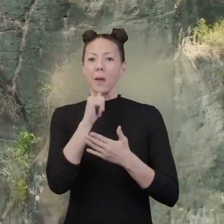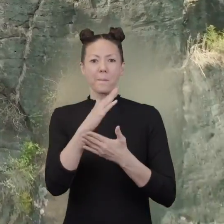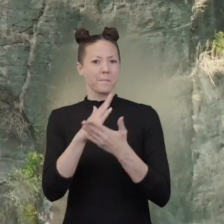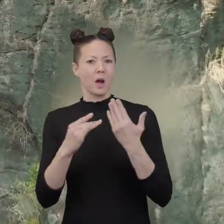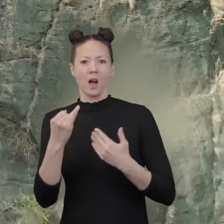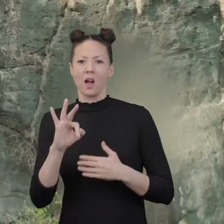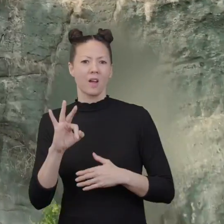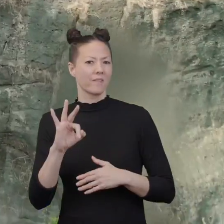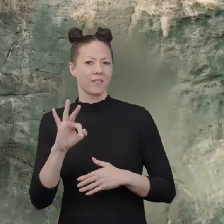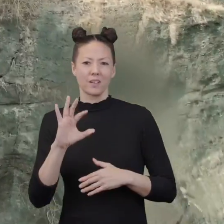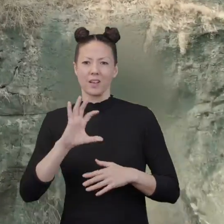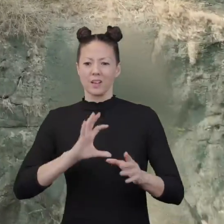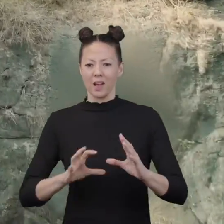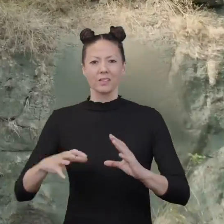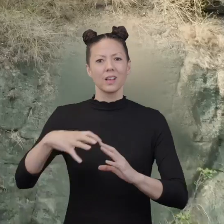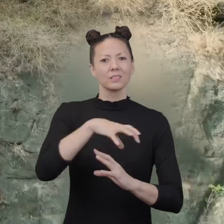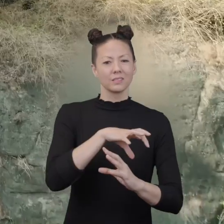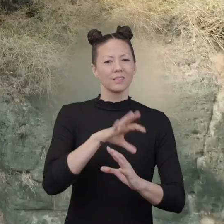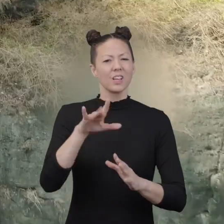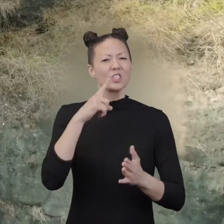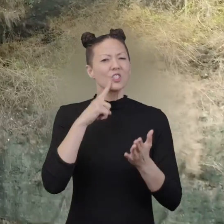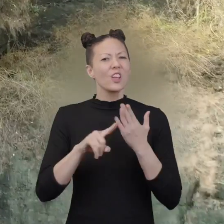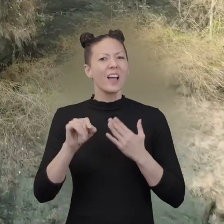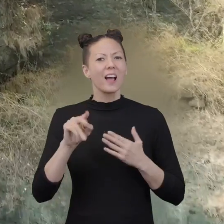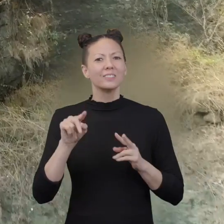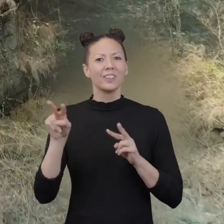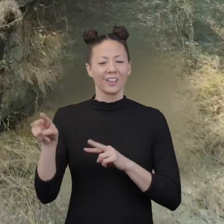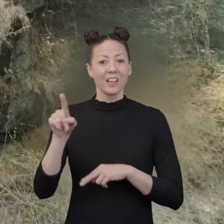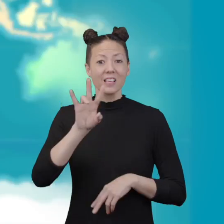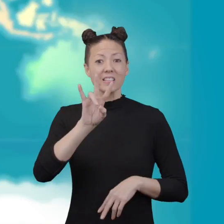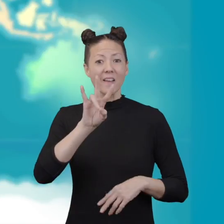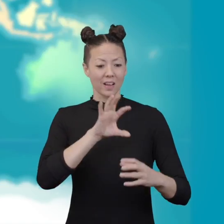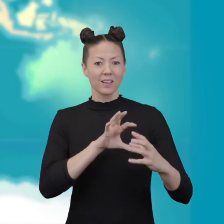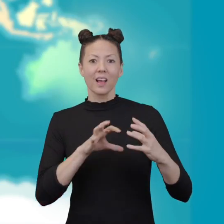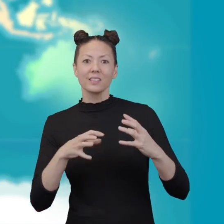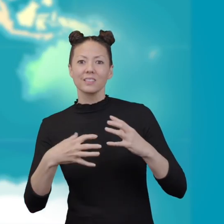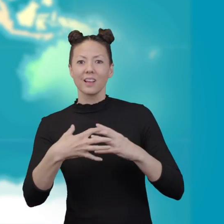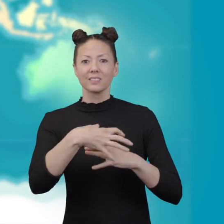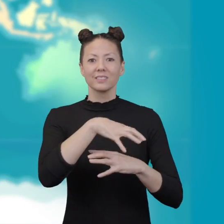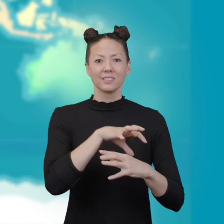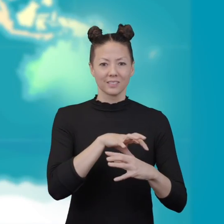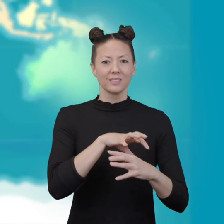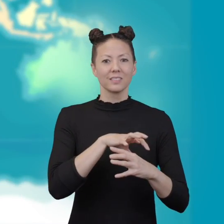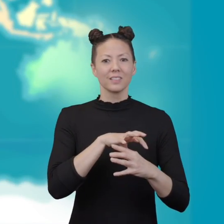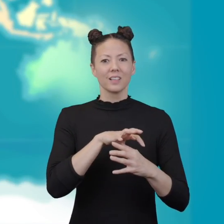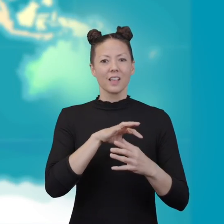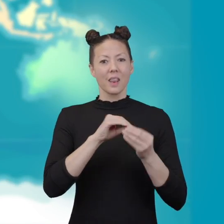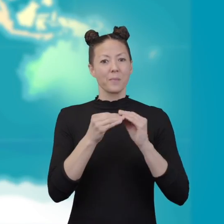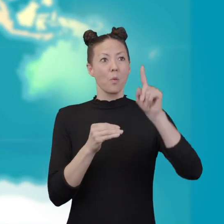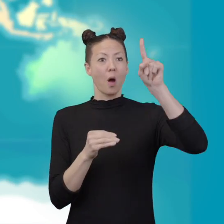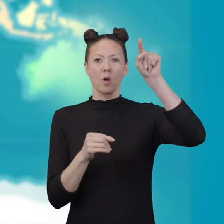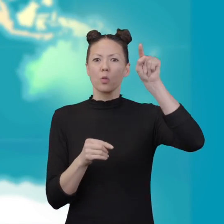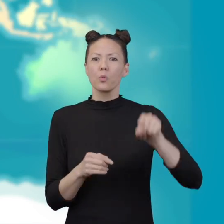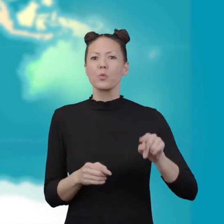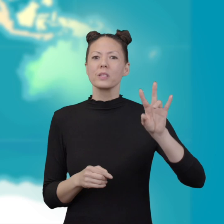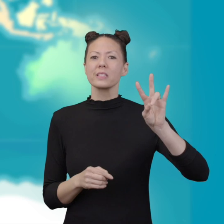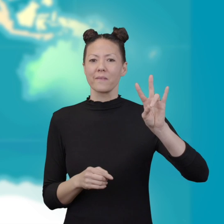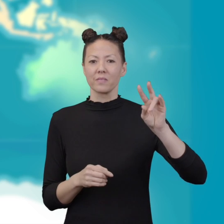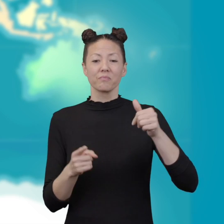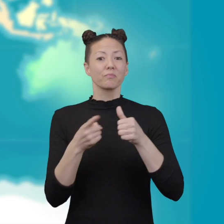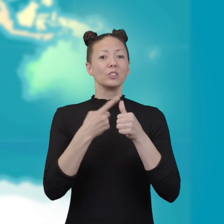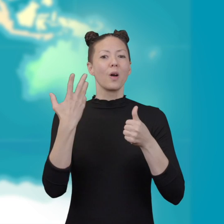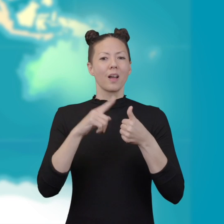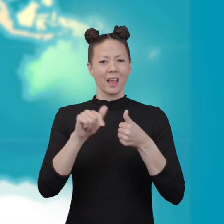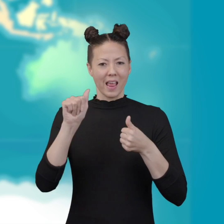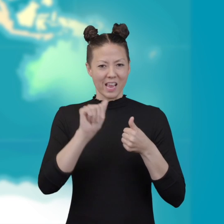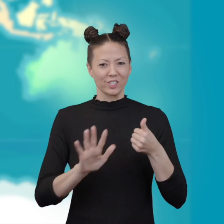no piece of land on the planet that isn't part of some continent. So check it out. These are the 7